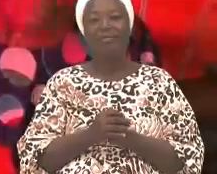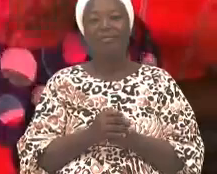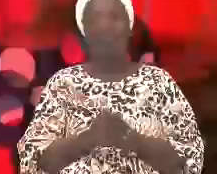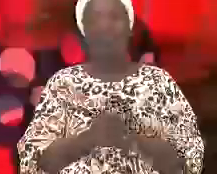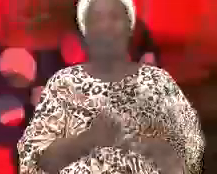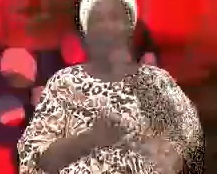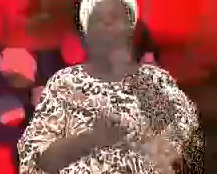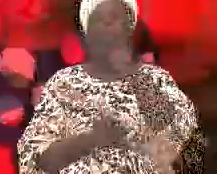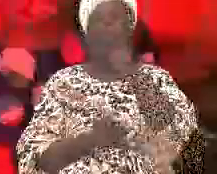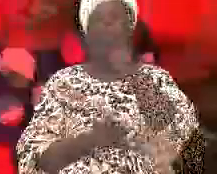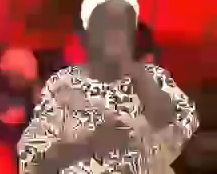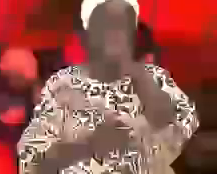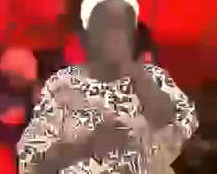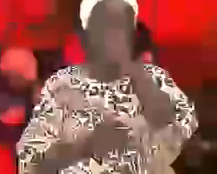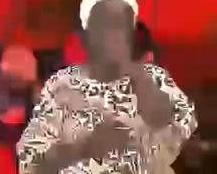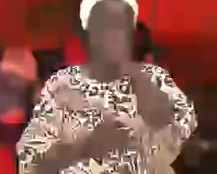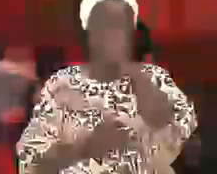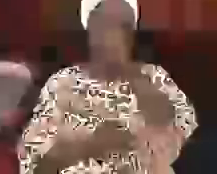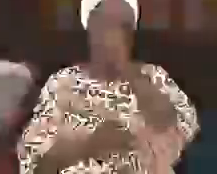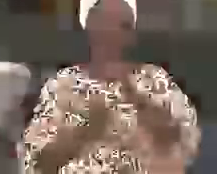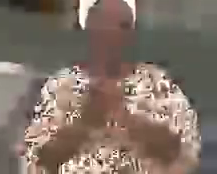As a pastor comes up now,